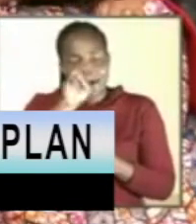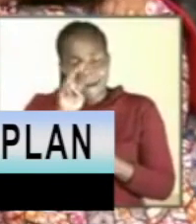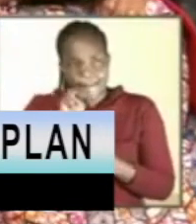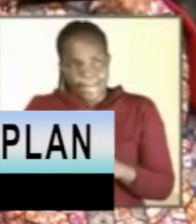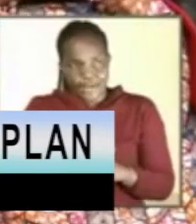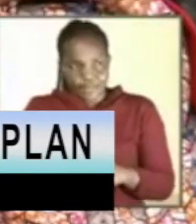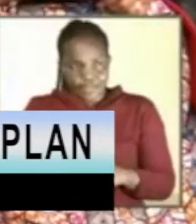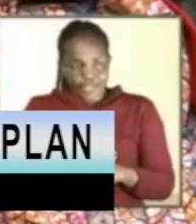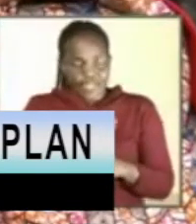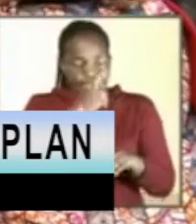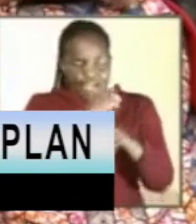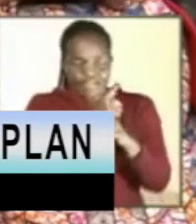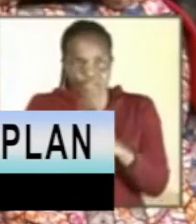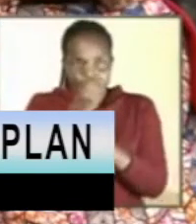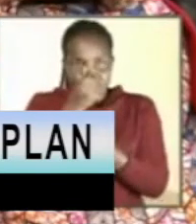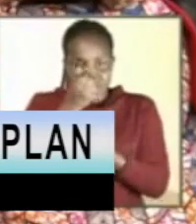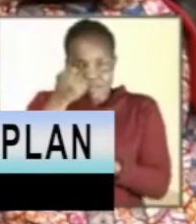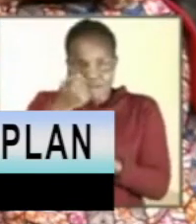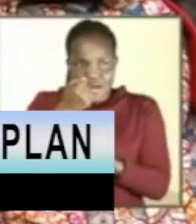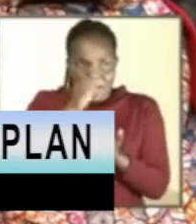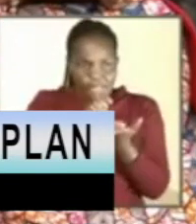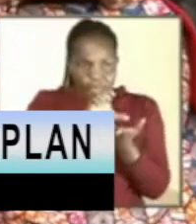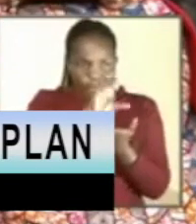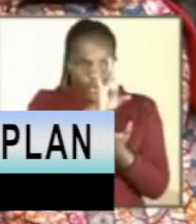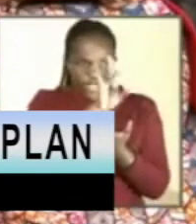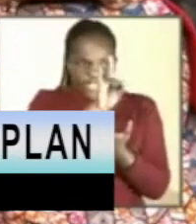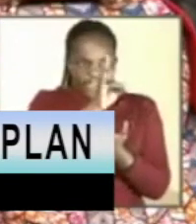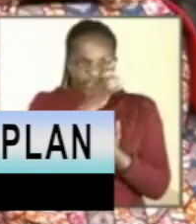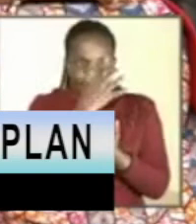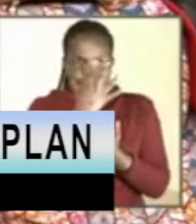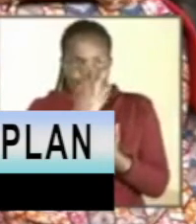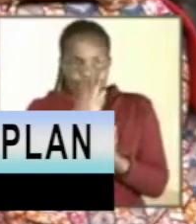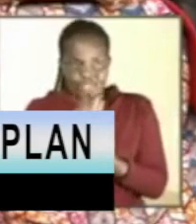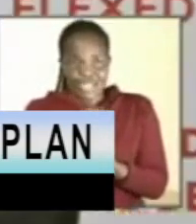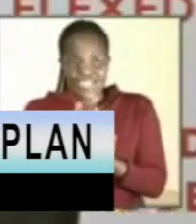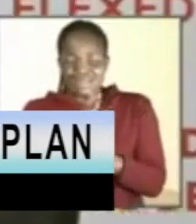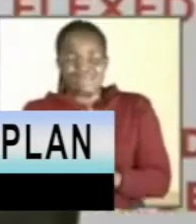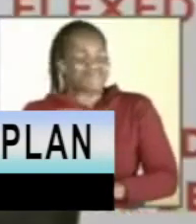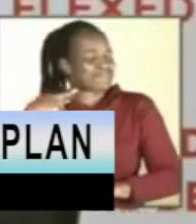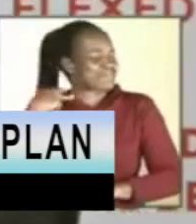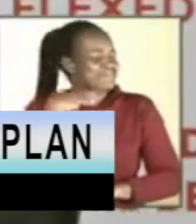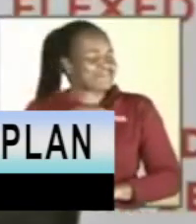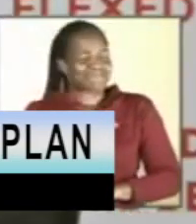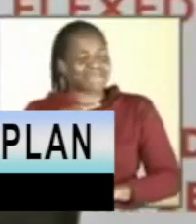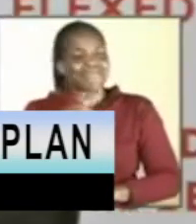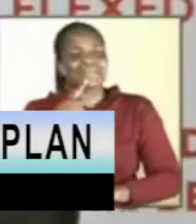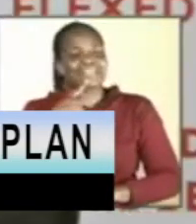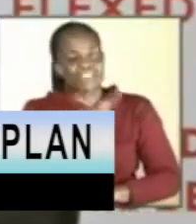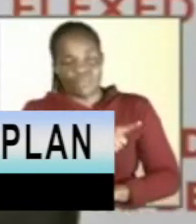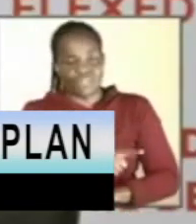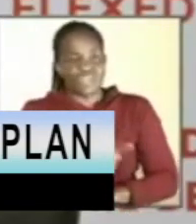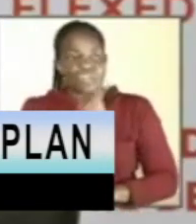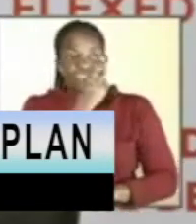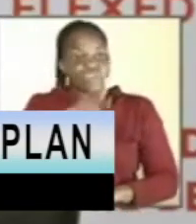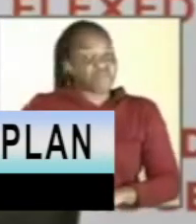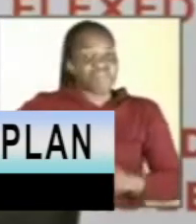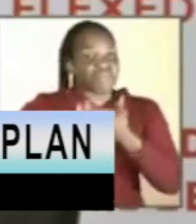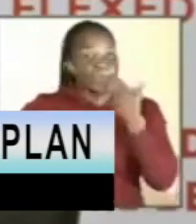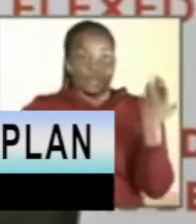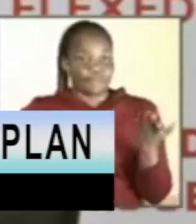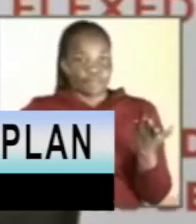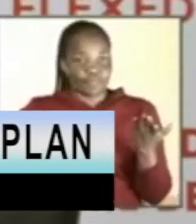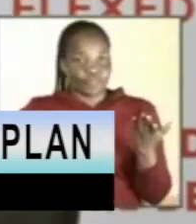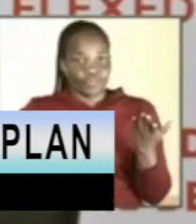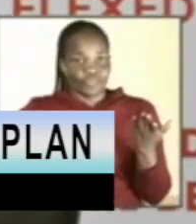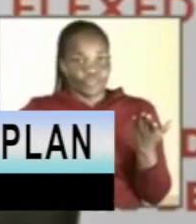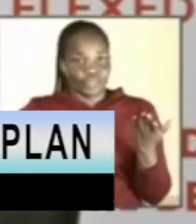the 750, although we know some people are still making noise and crying that they have not benefited. We do not